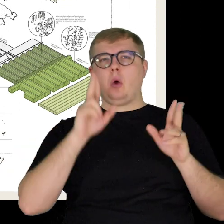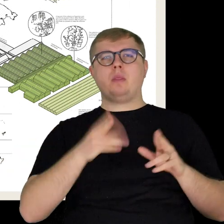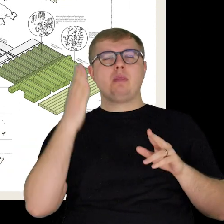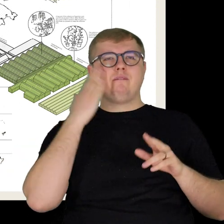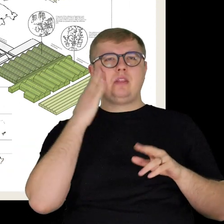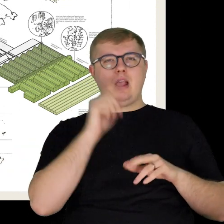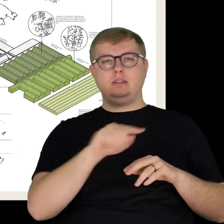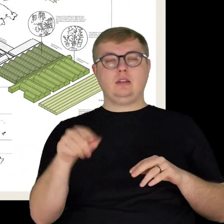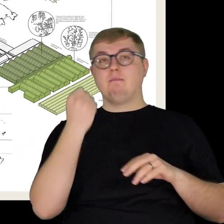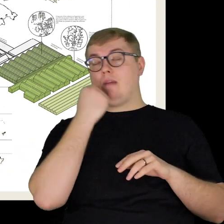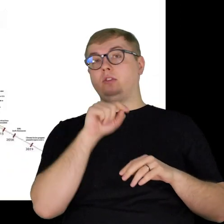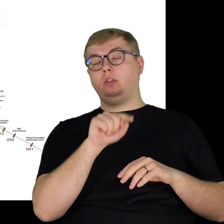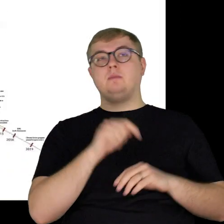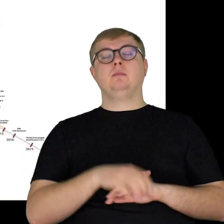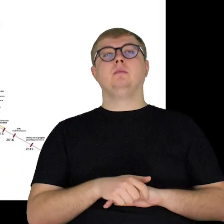inscribed.